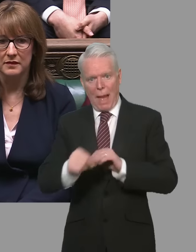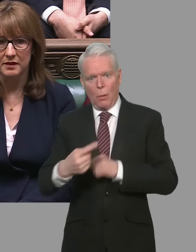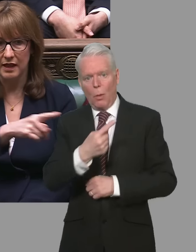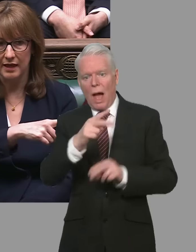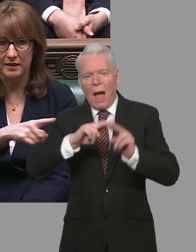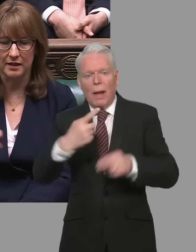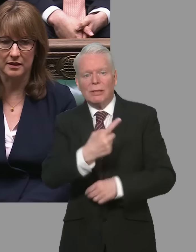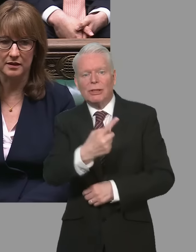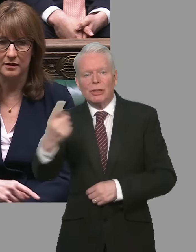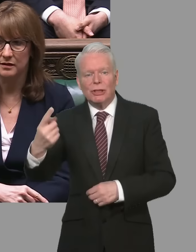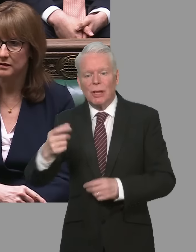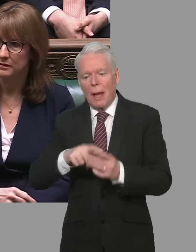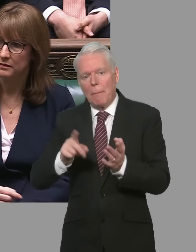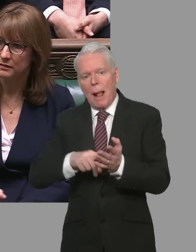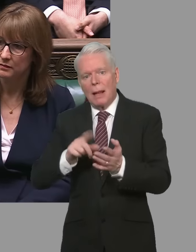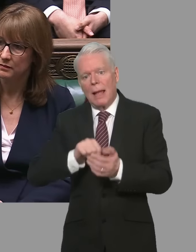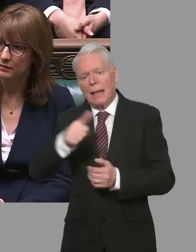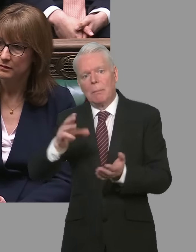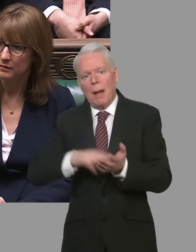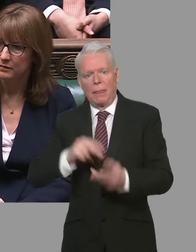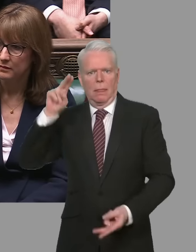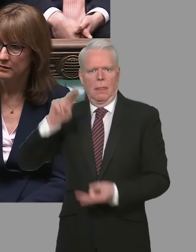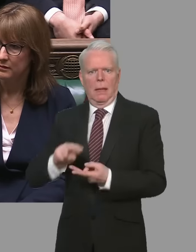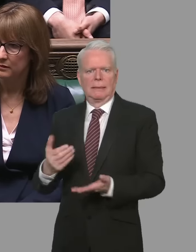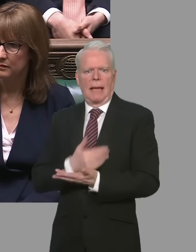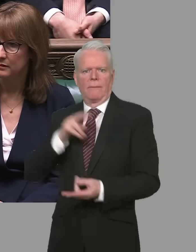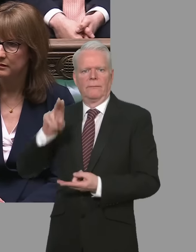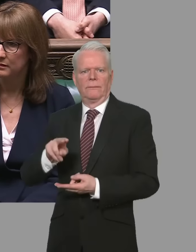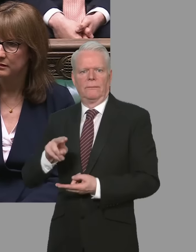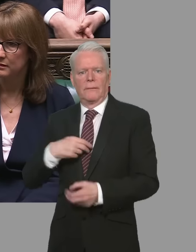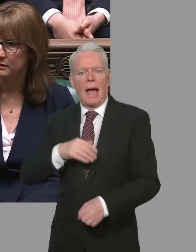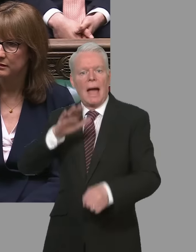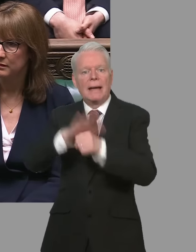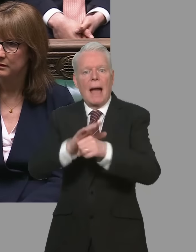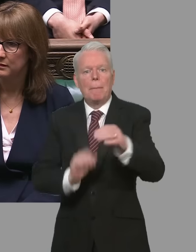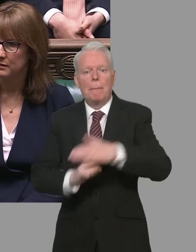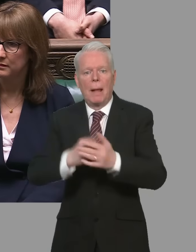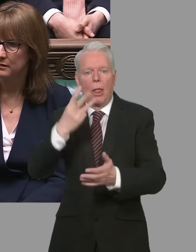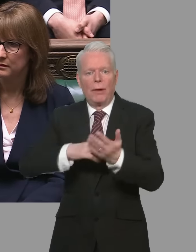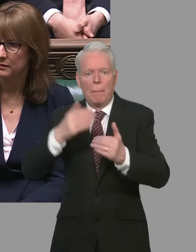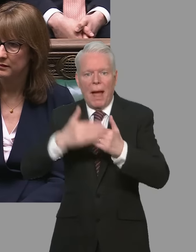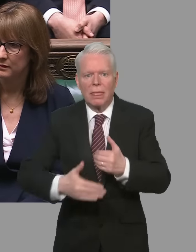it? The Tories and Reform, because they just don't get the